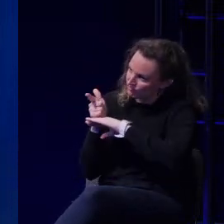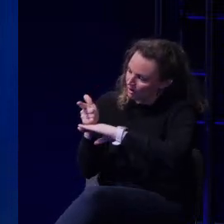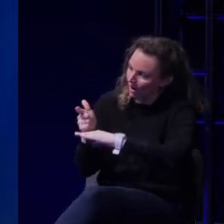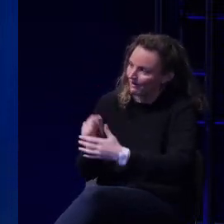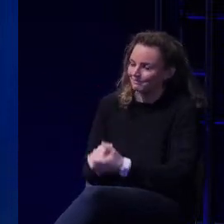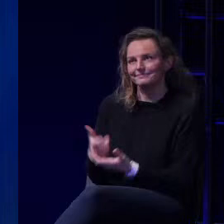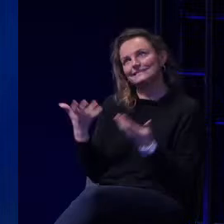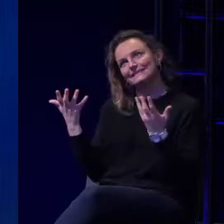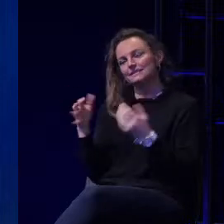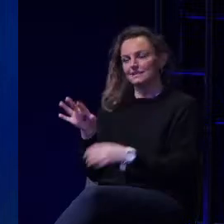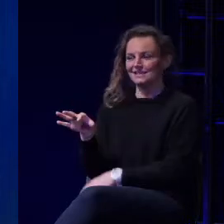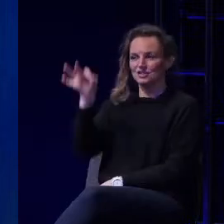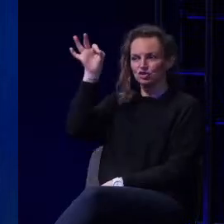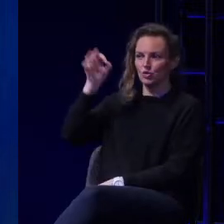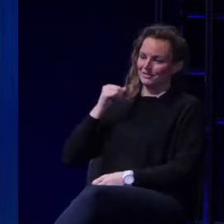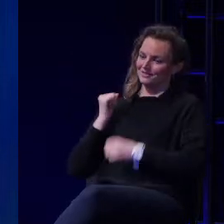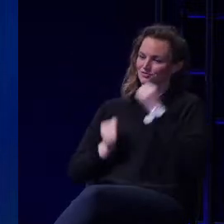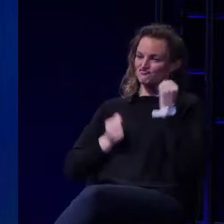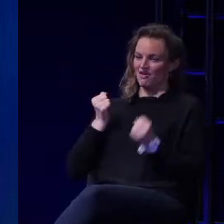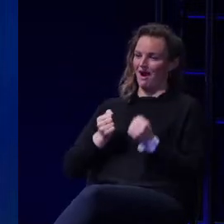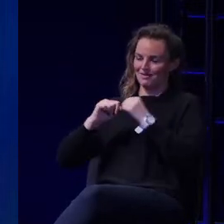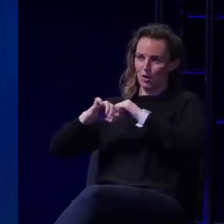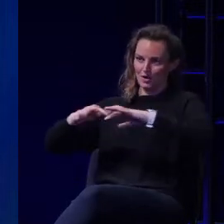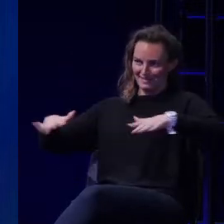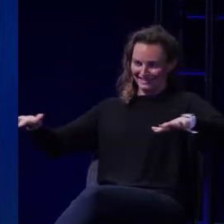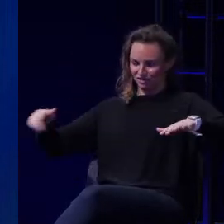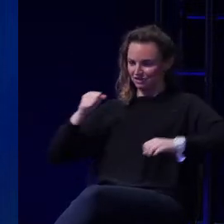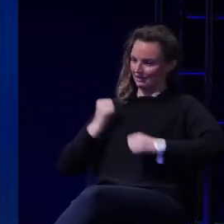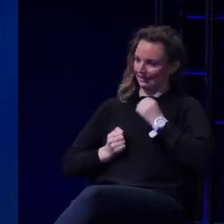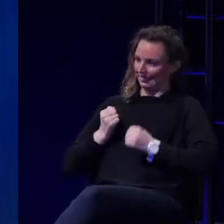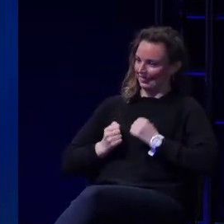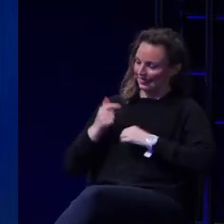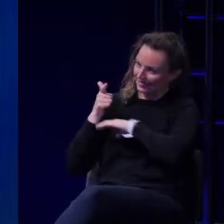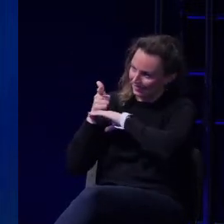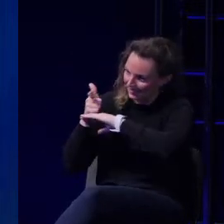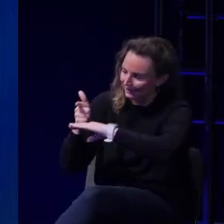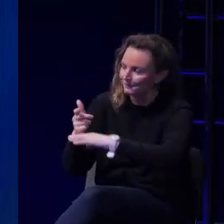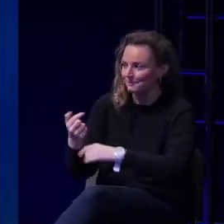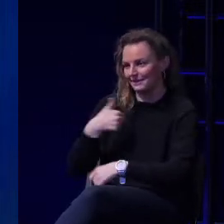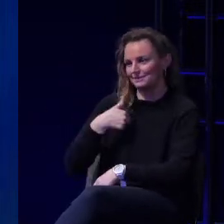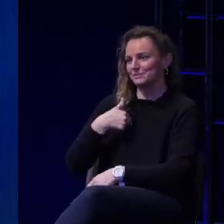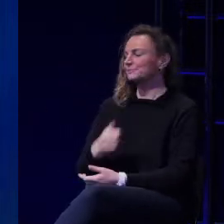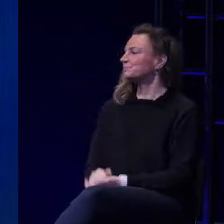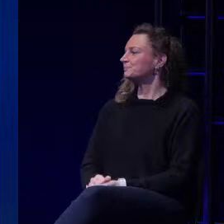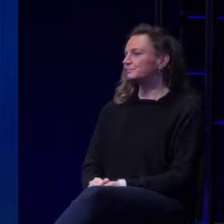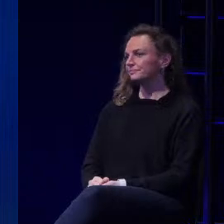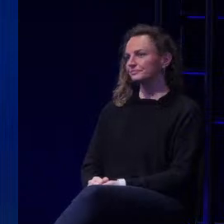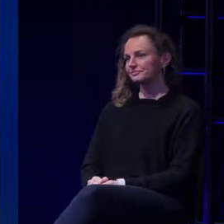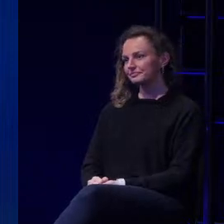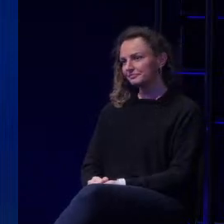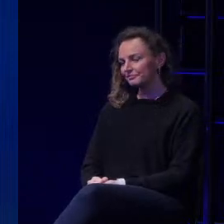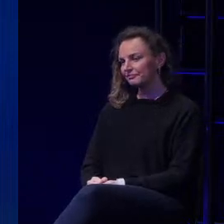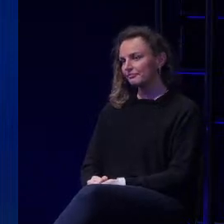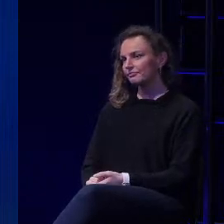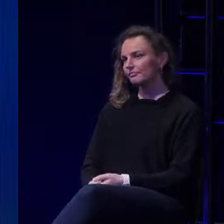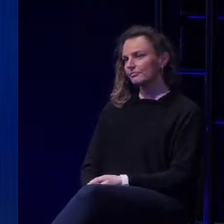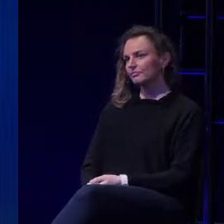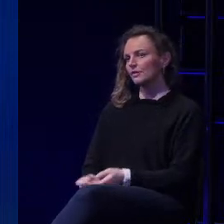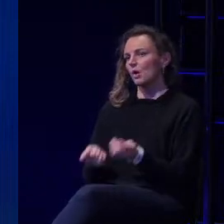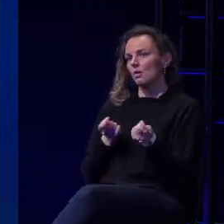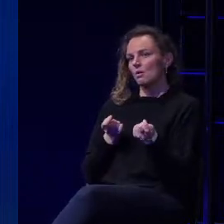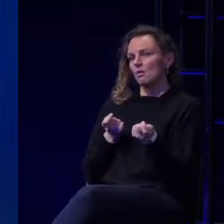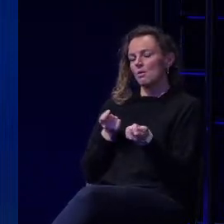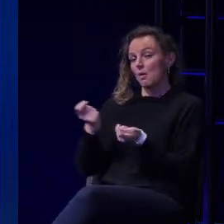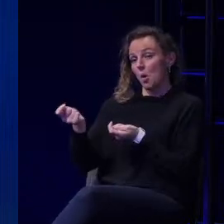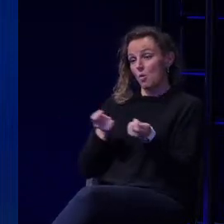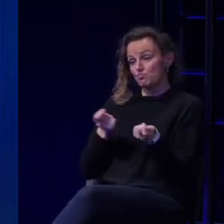it's a choice to run on a beach. Yeah. But yeah, that's me. And is operating a must?